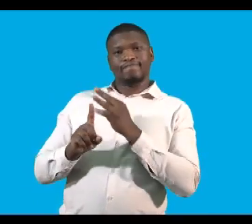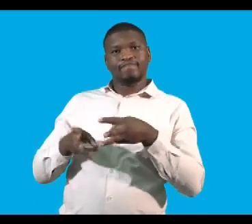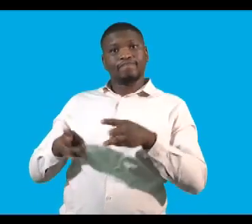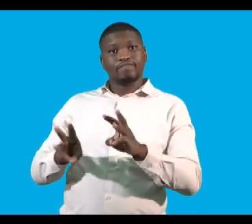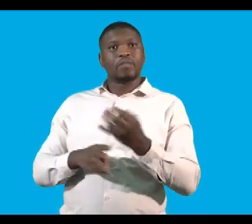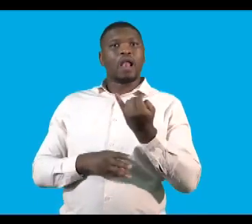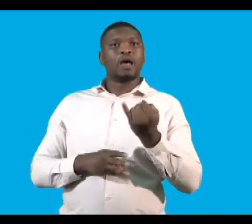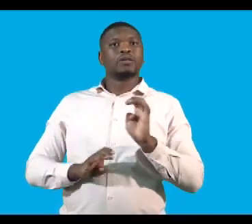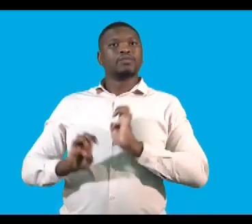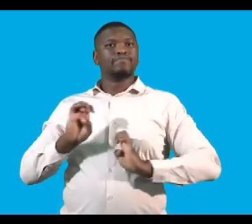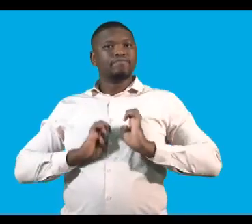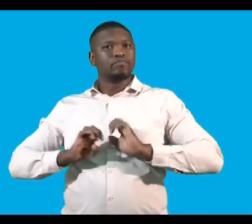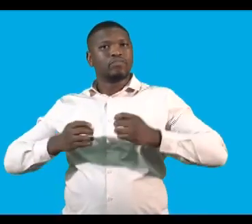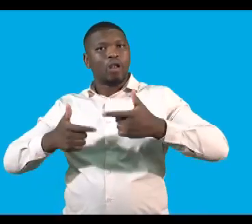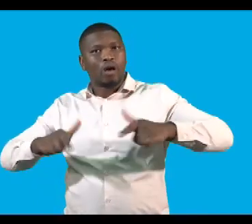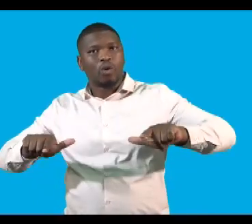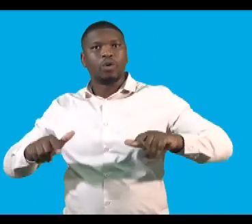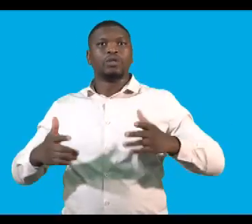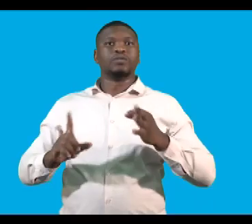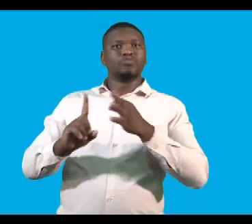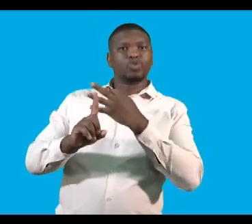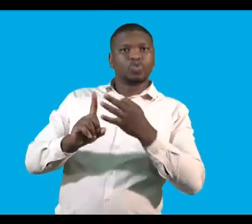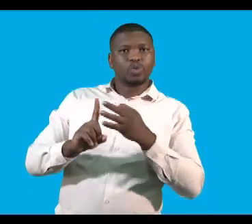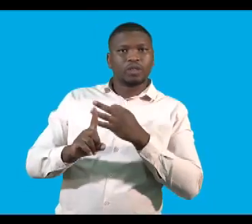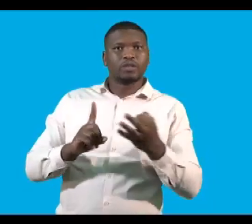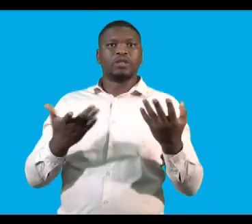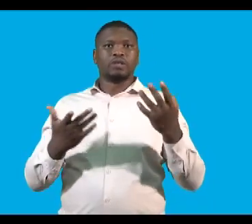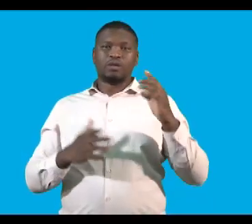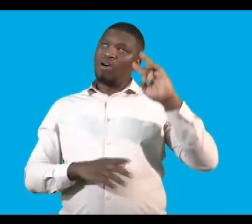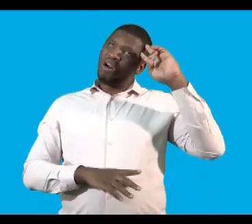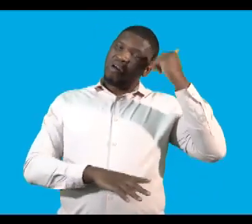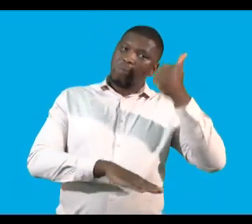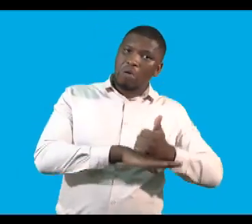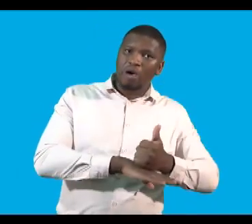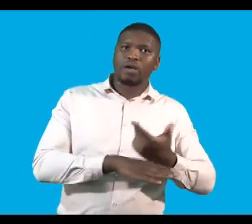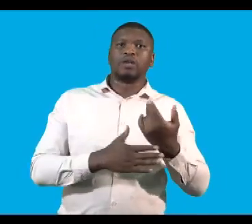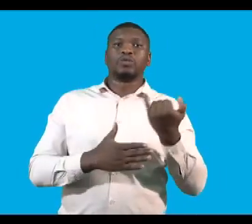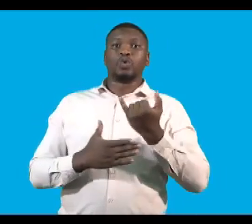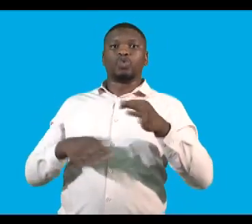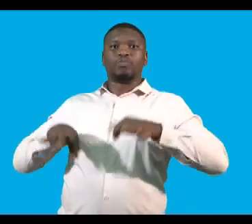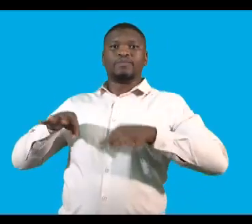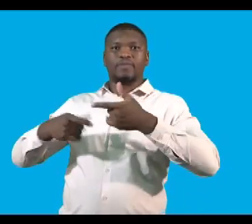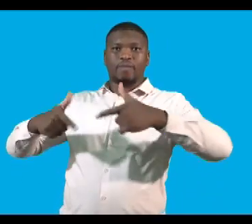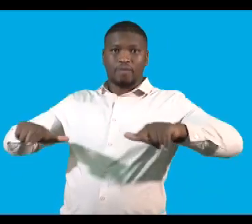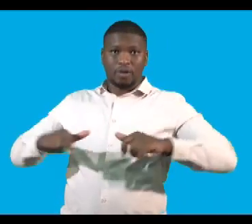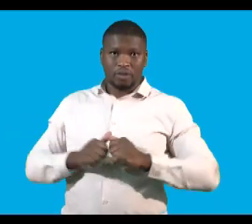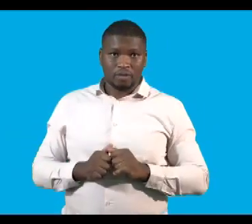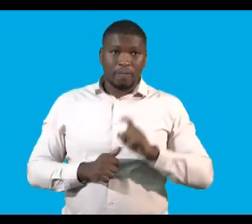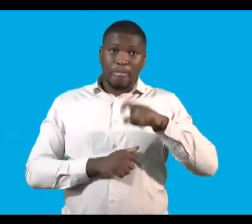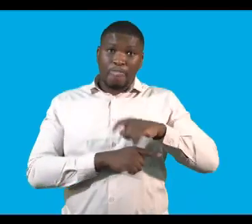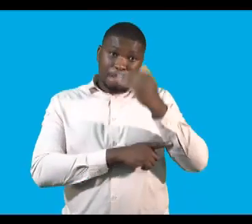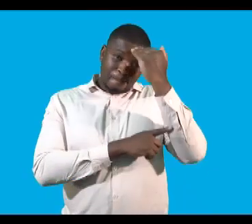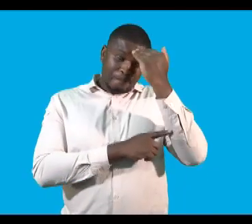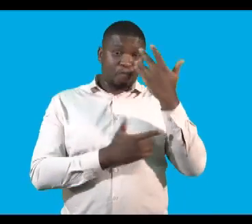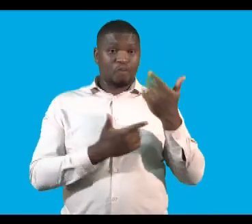like emotive language, persuasion, bias, and manipulative language. You must also know how